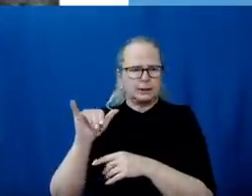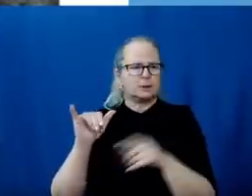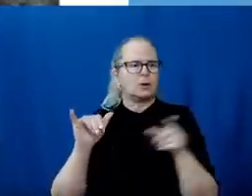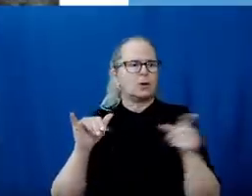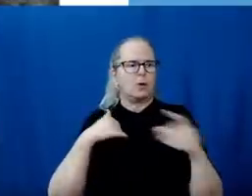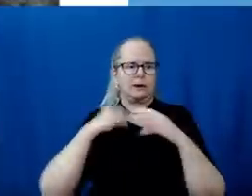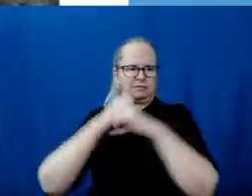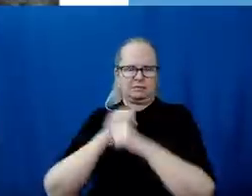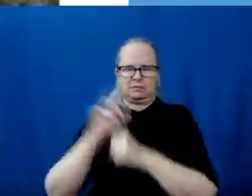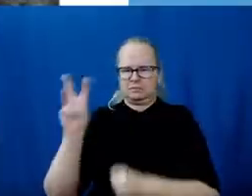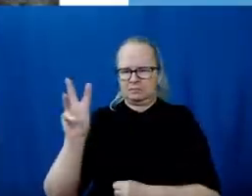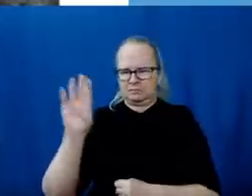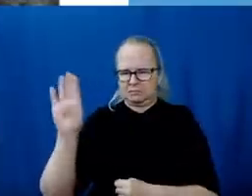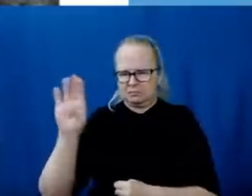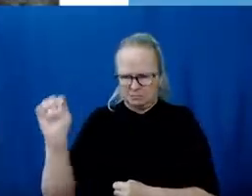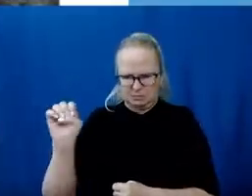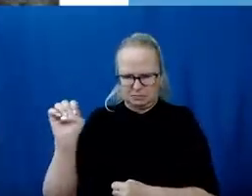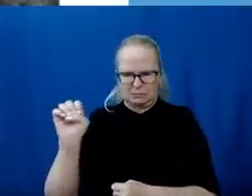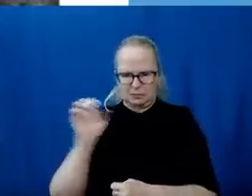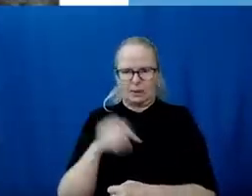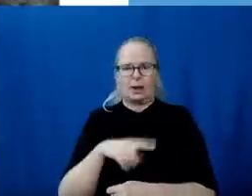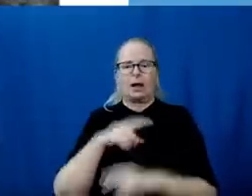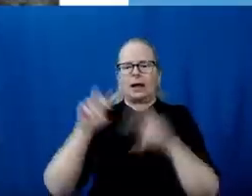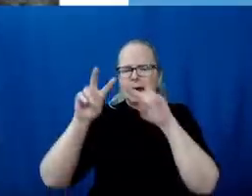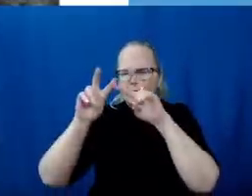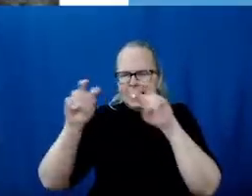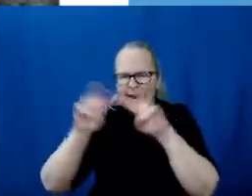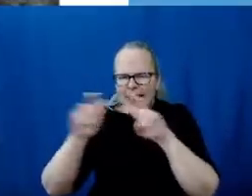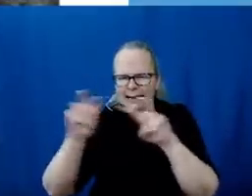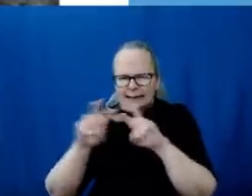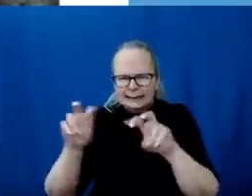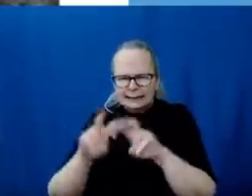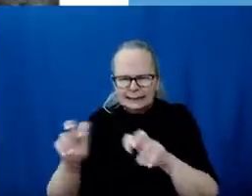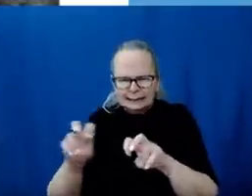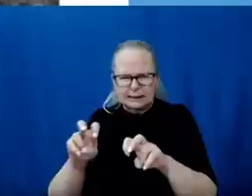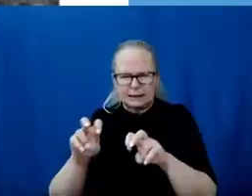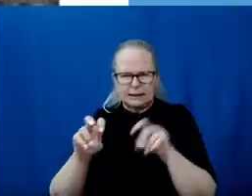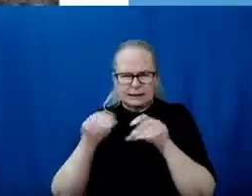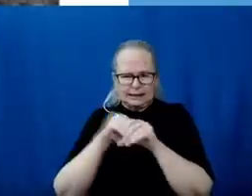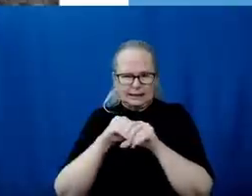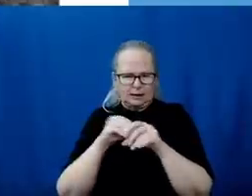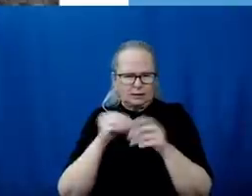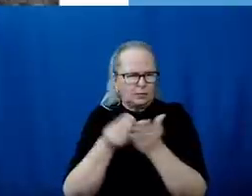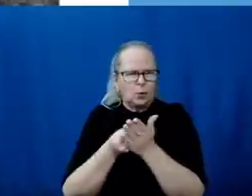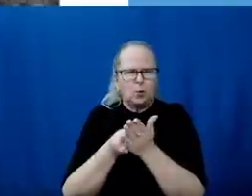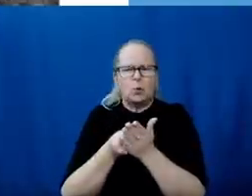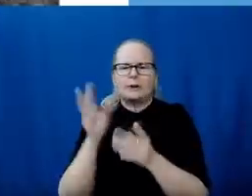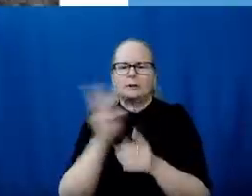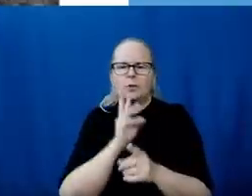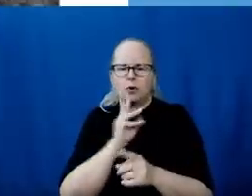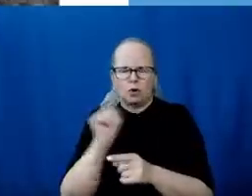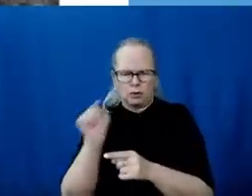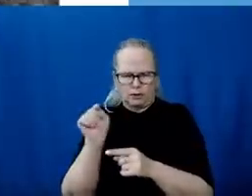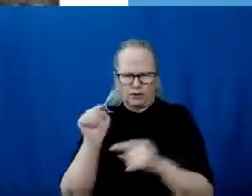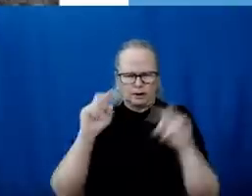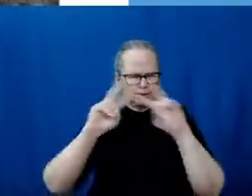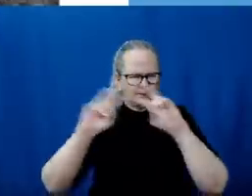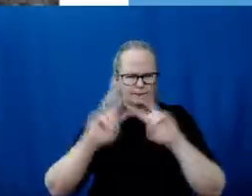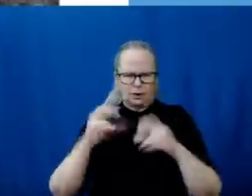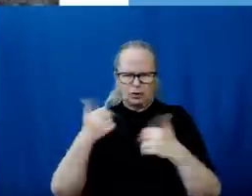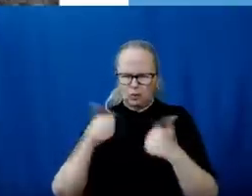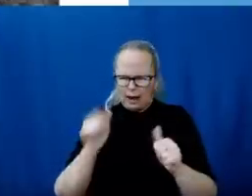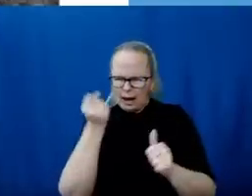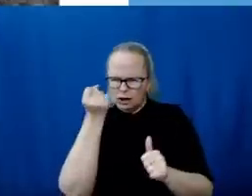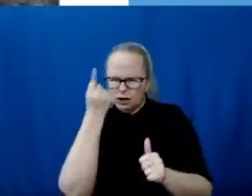it's a field of science that analyzes analytes in population, different chemicals, different molecular signatures, in order to better understand